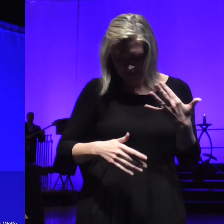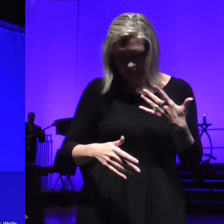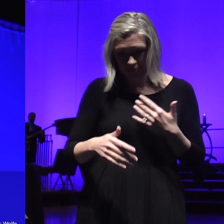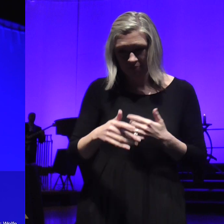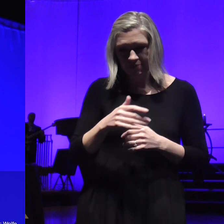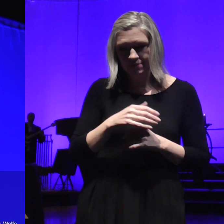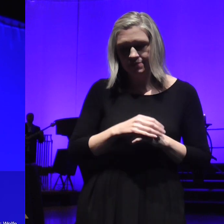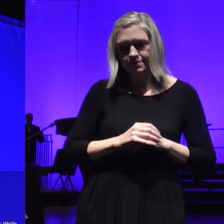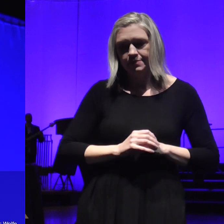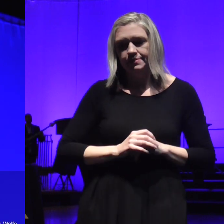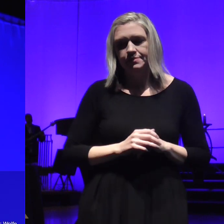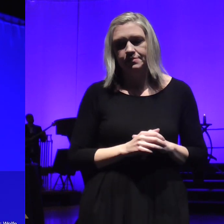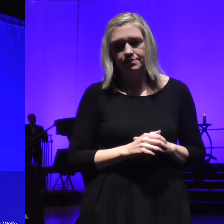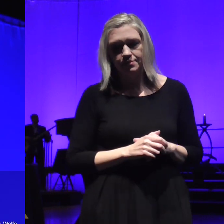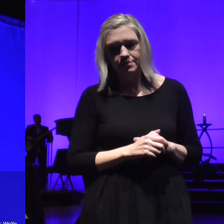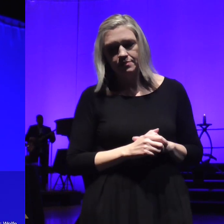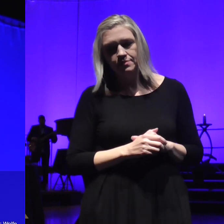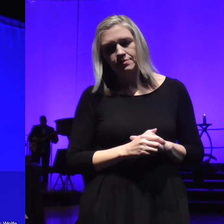place.